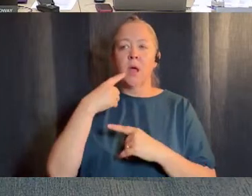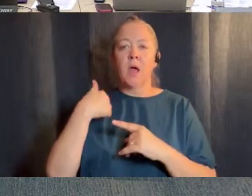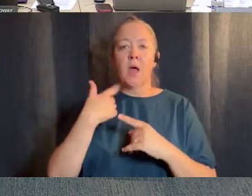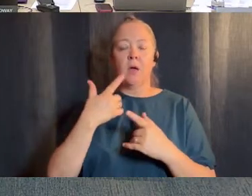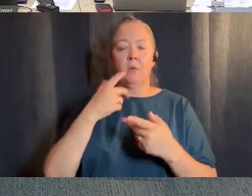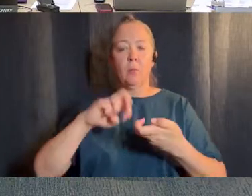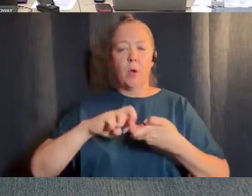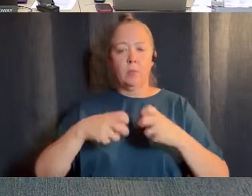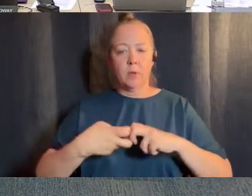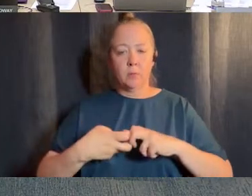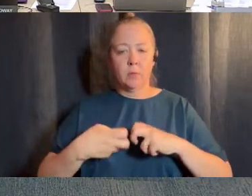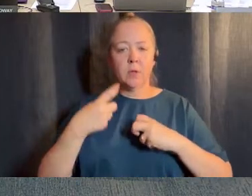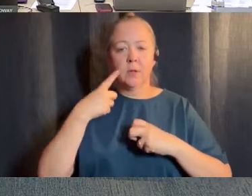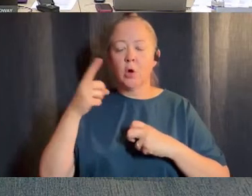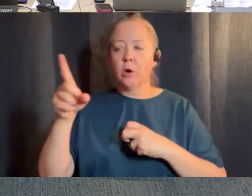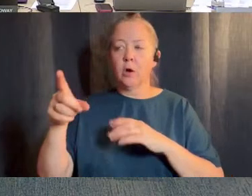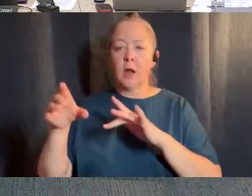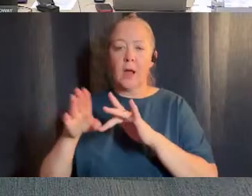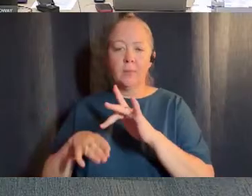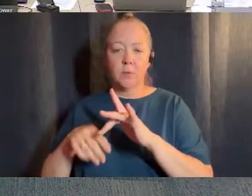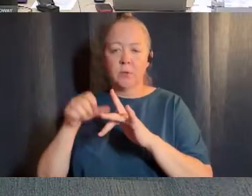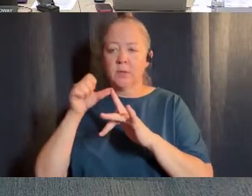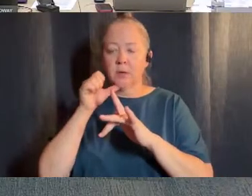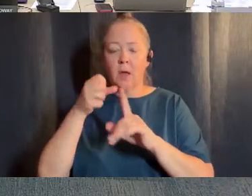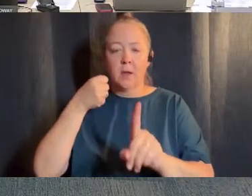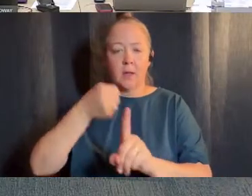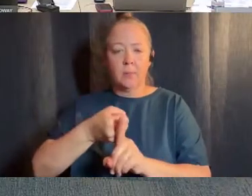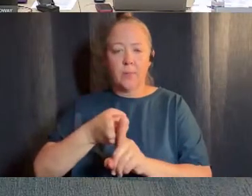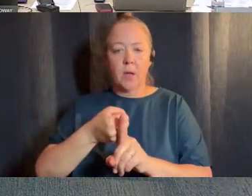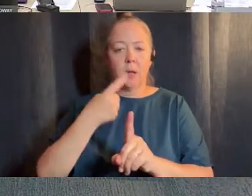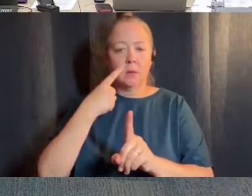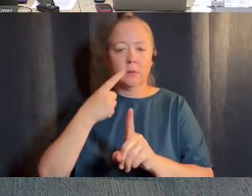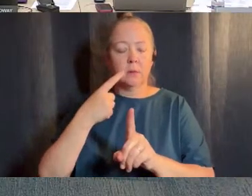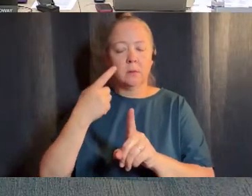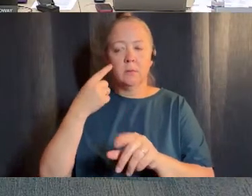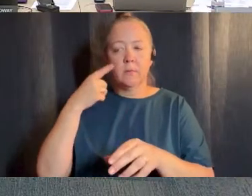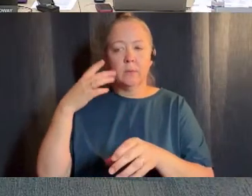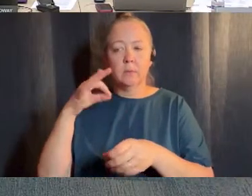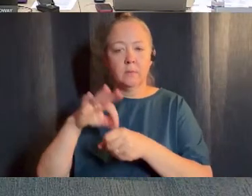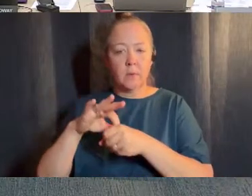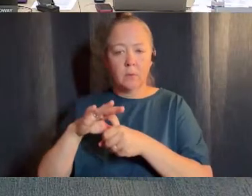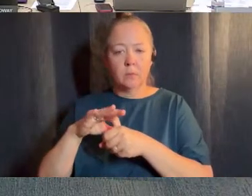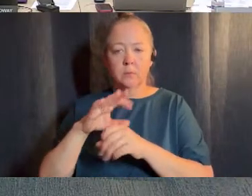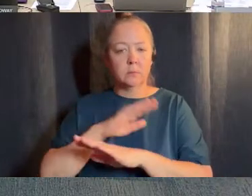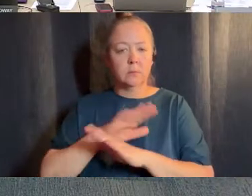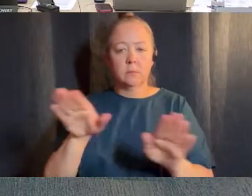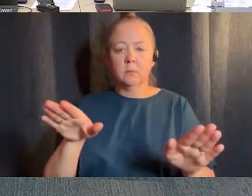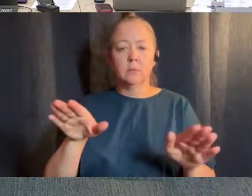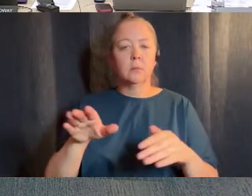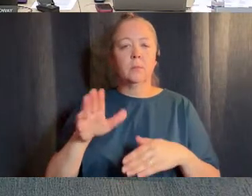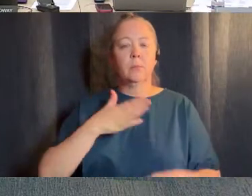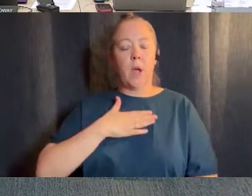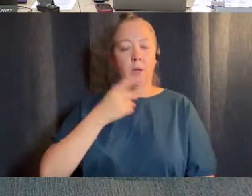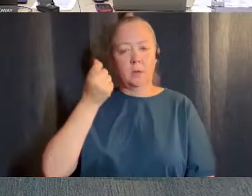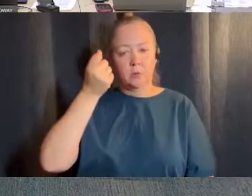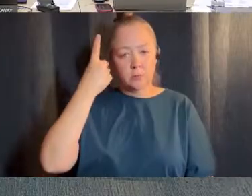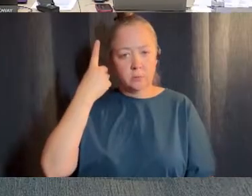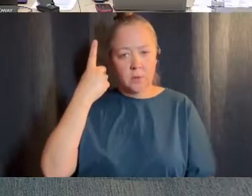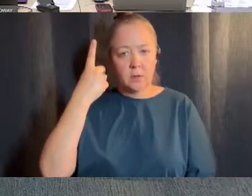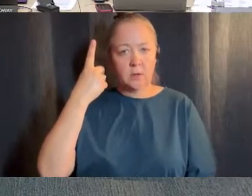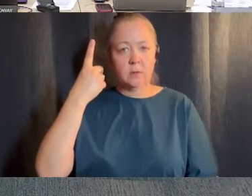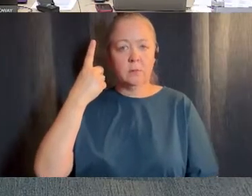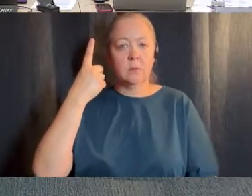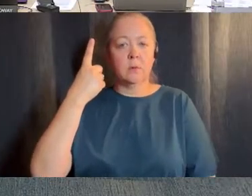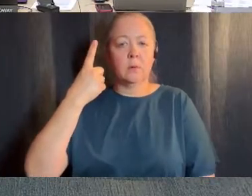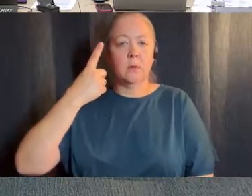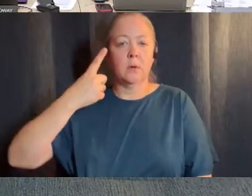of any votes or decisions made at the meeting. It is my understanding that pretty much